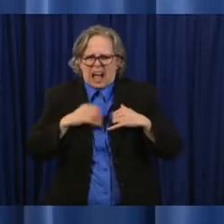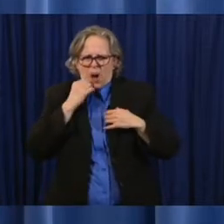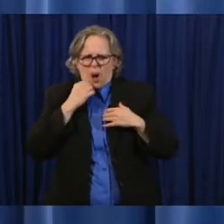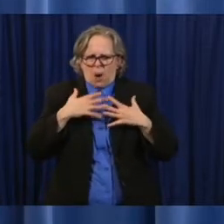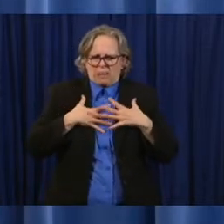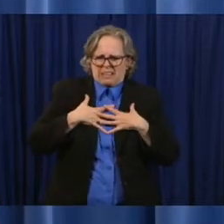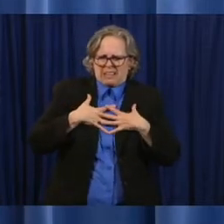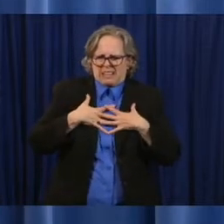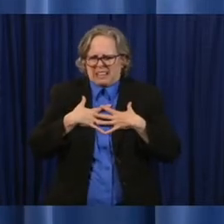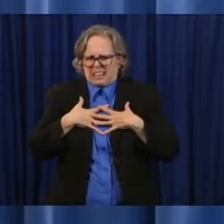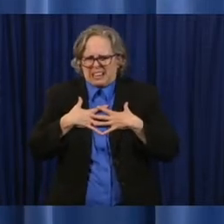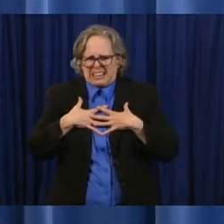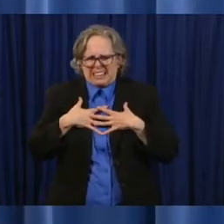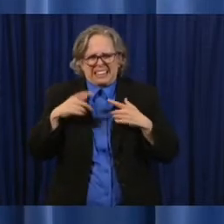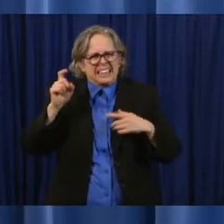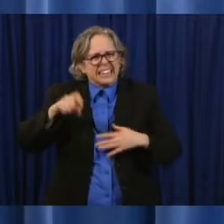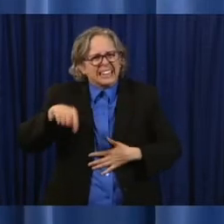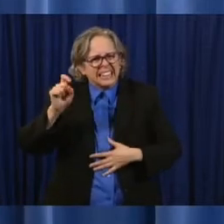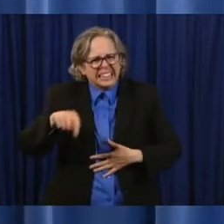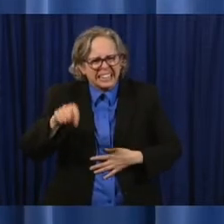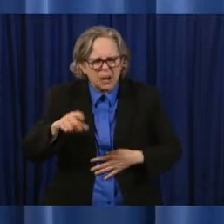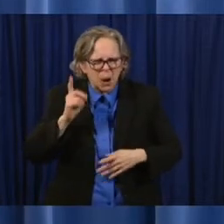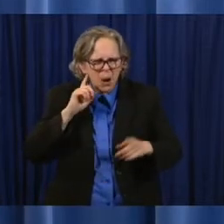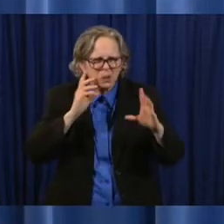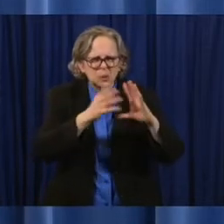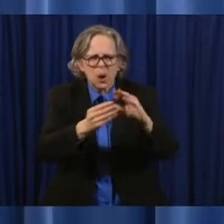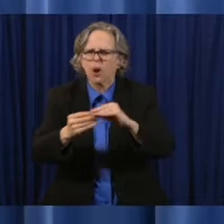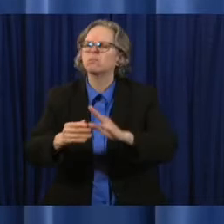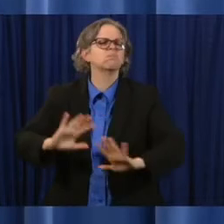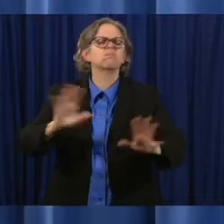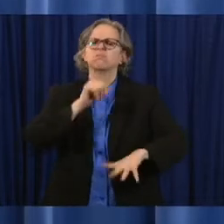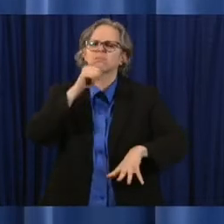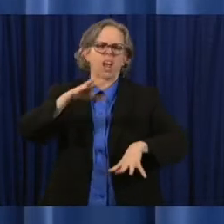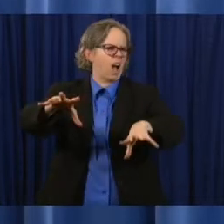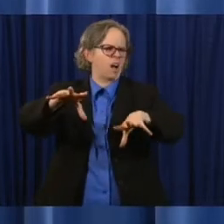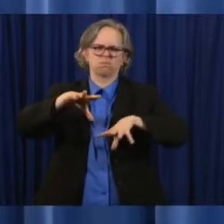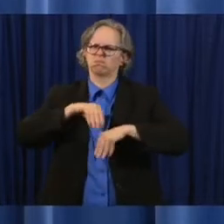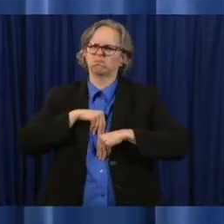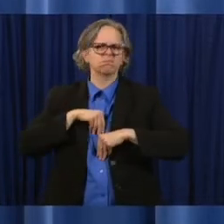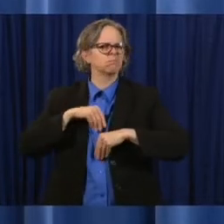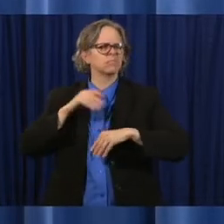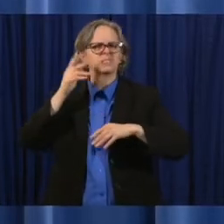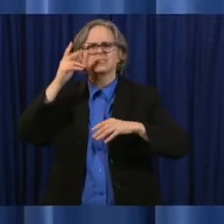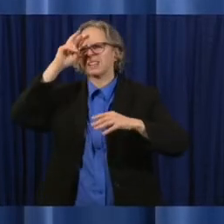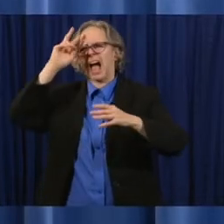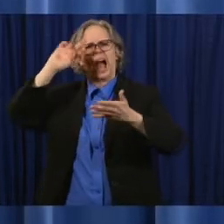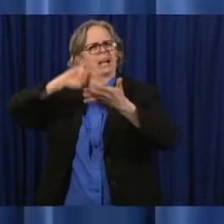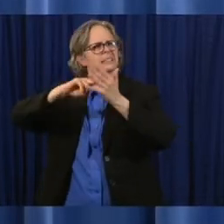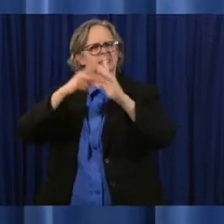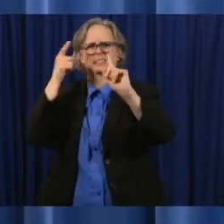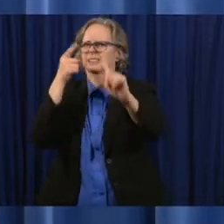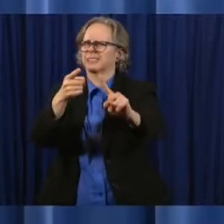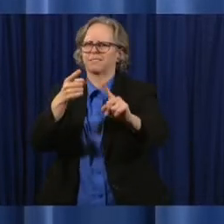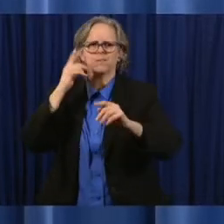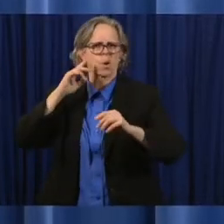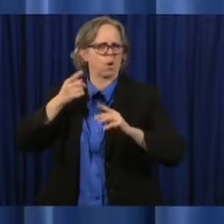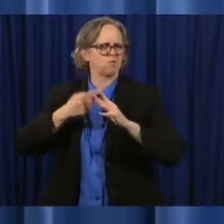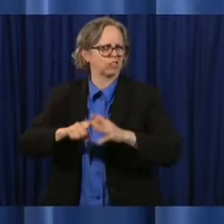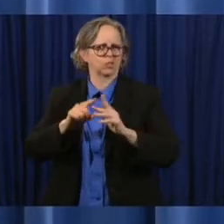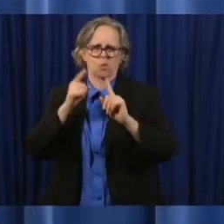analysis, and it was postponed, and that was really not the intent of the order. So we thought that this was one way to go back